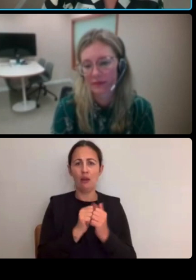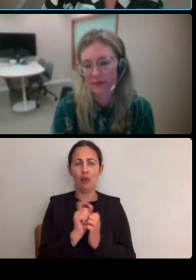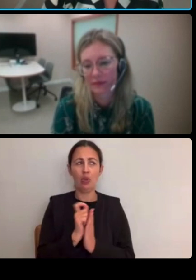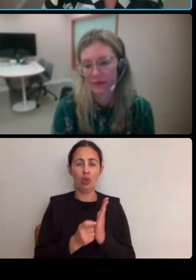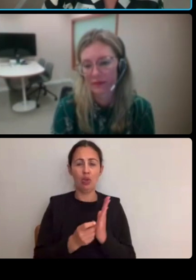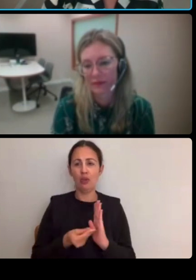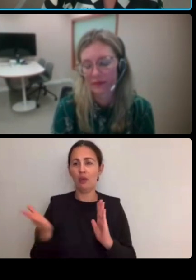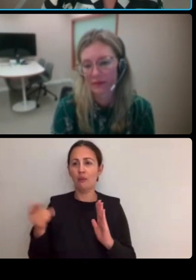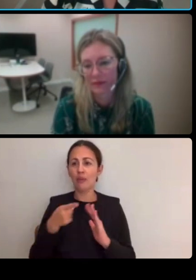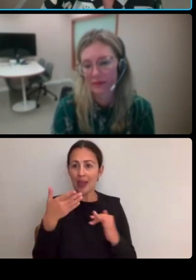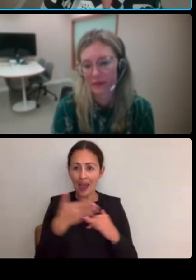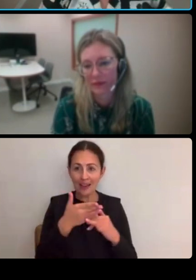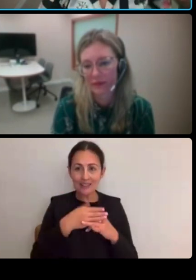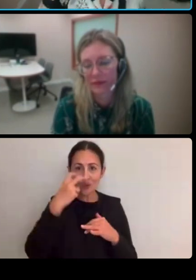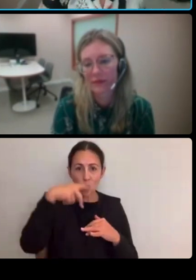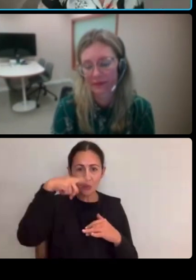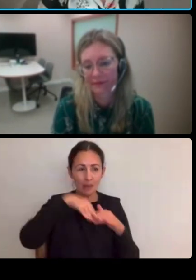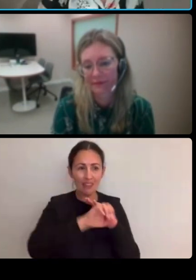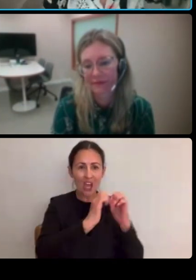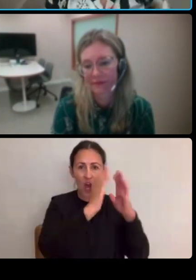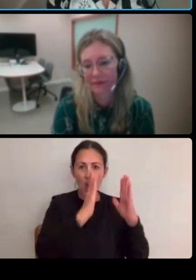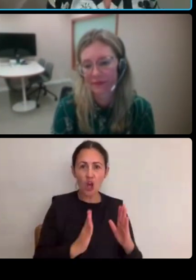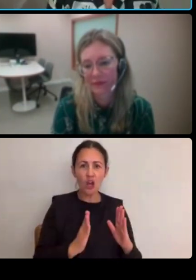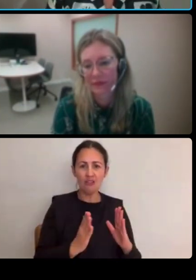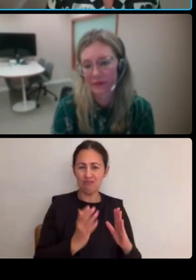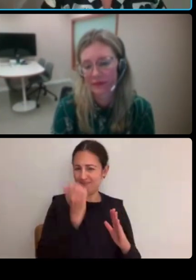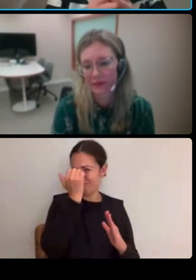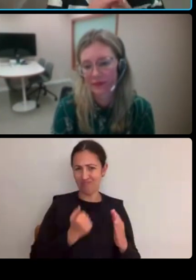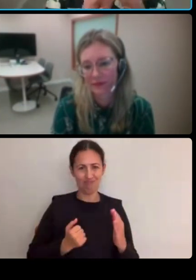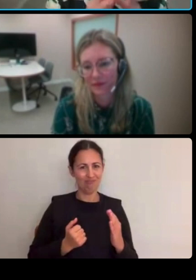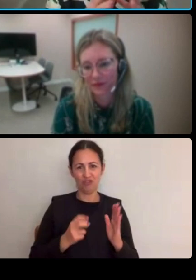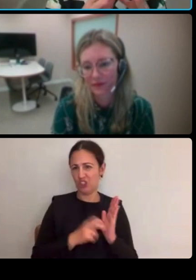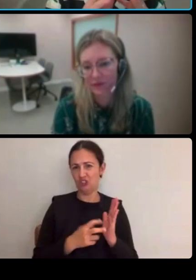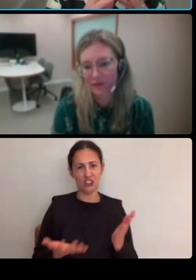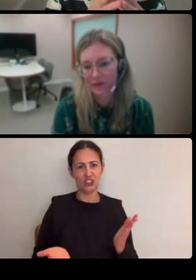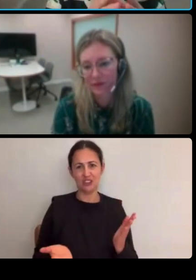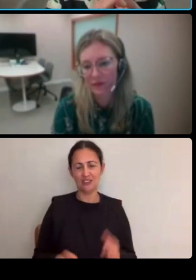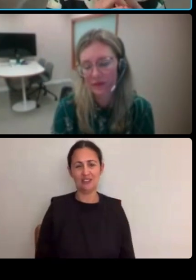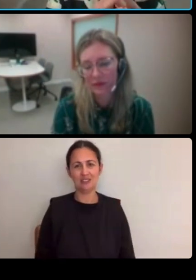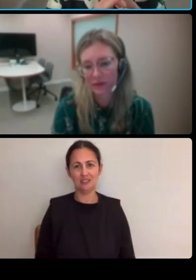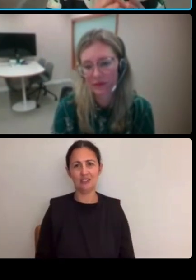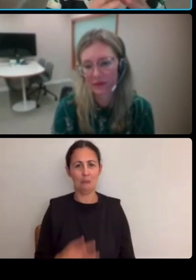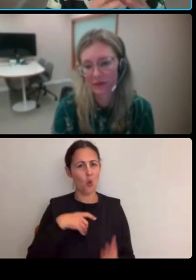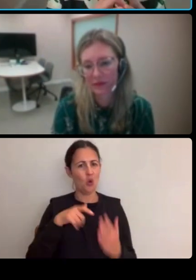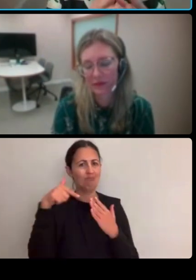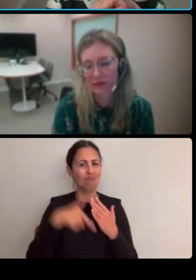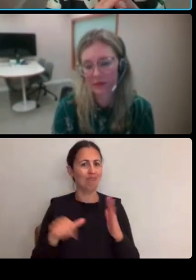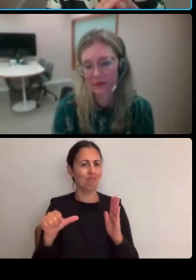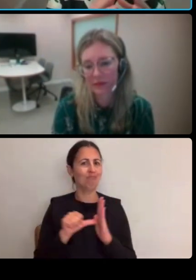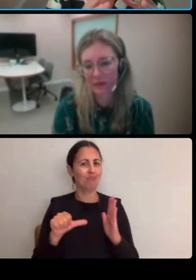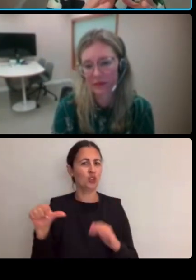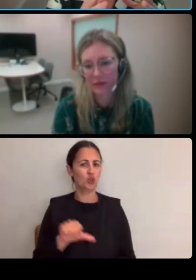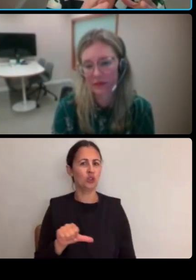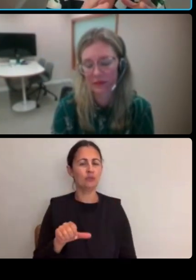level of access to older adults. It's a great question. So in this model,